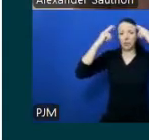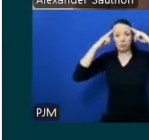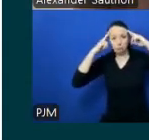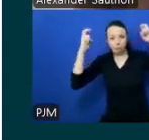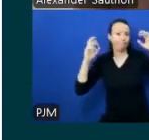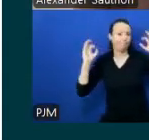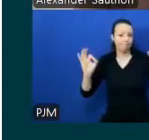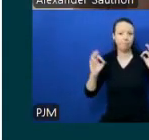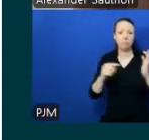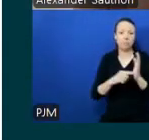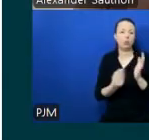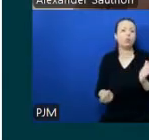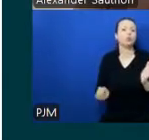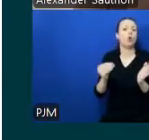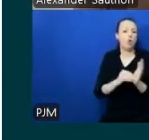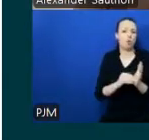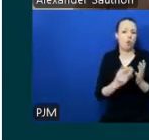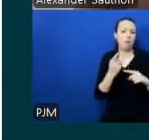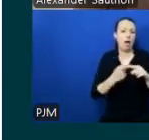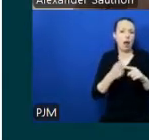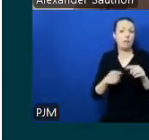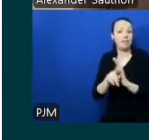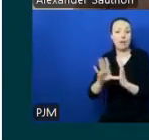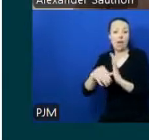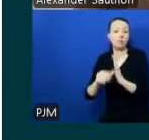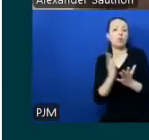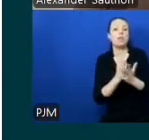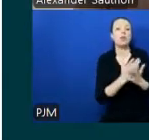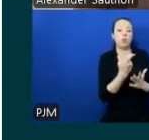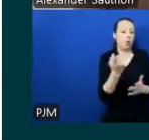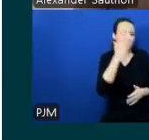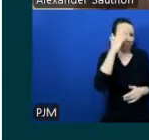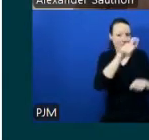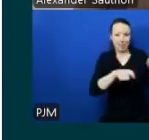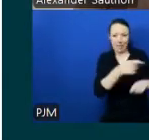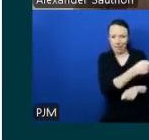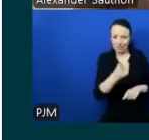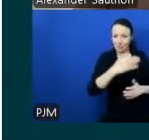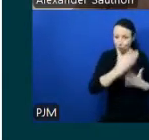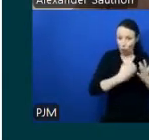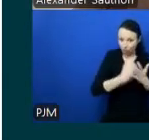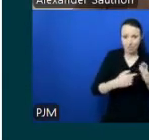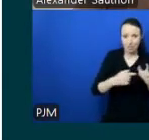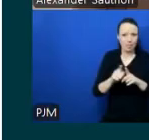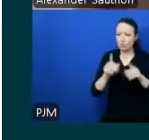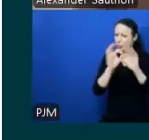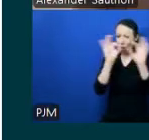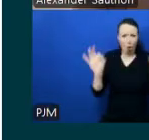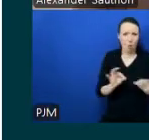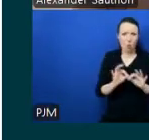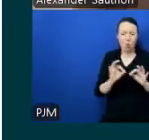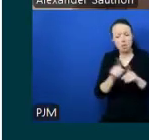for people, but for urban wildlife as well. And from a planning perspective, these